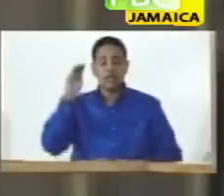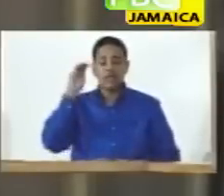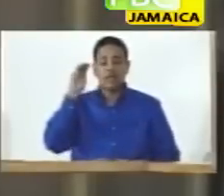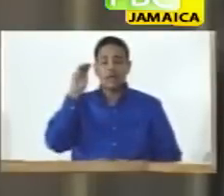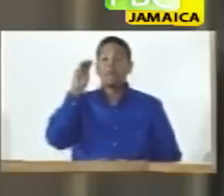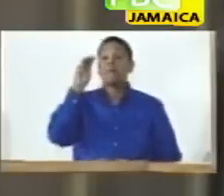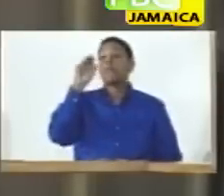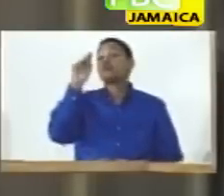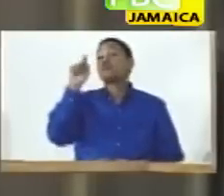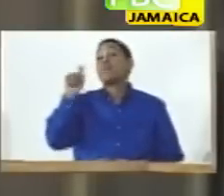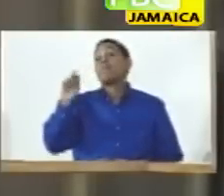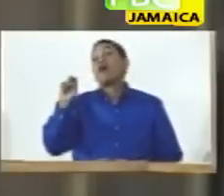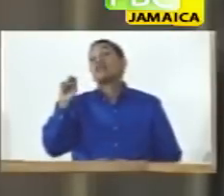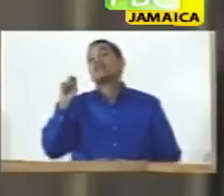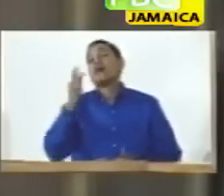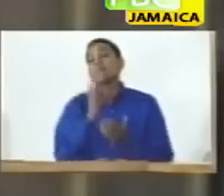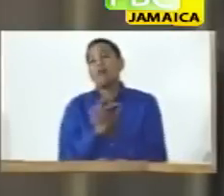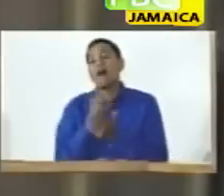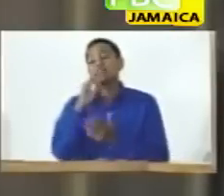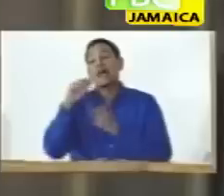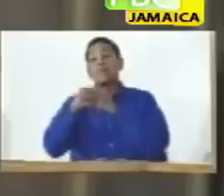and Markets Pension Plan.